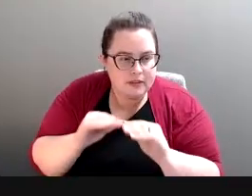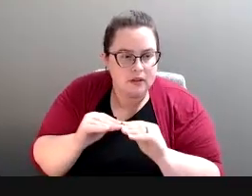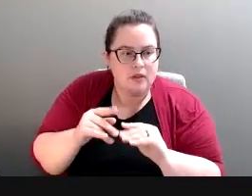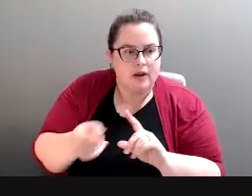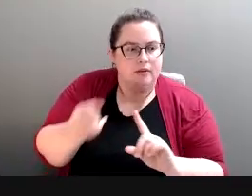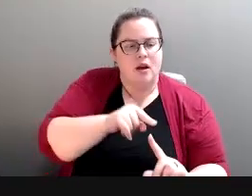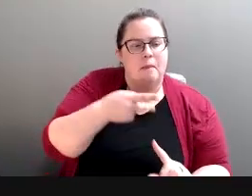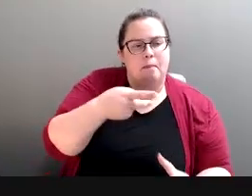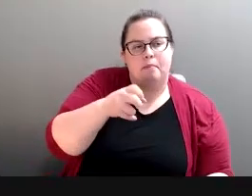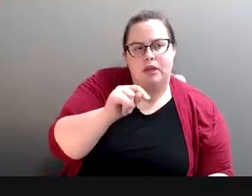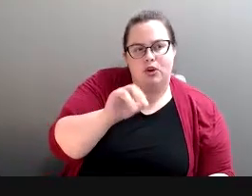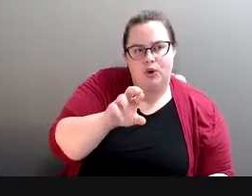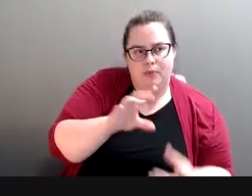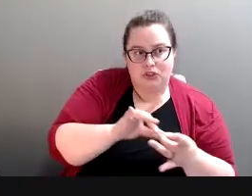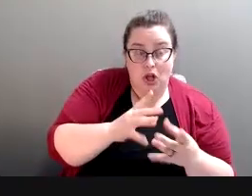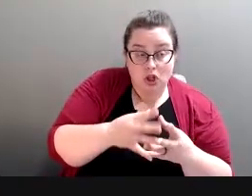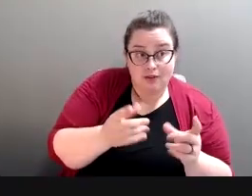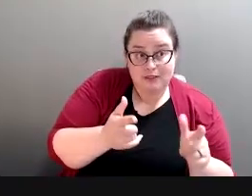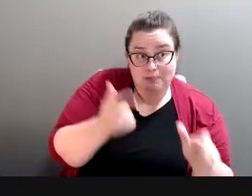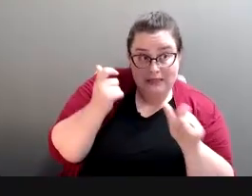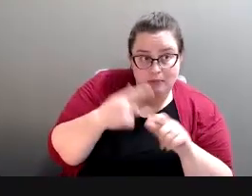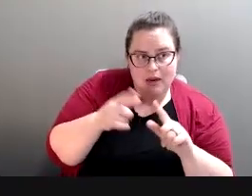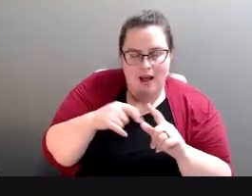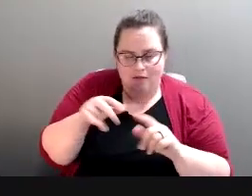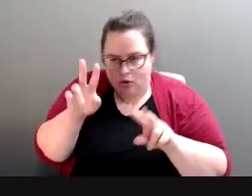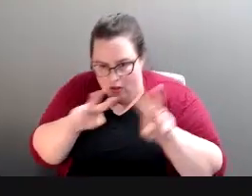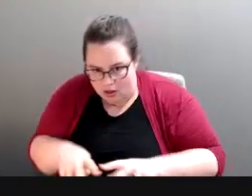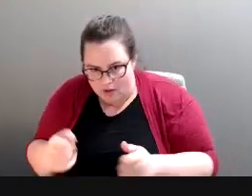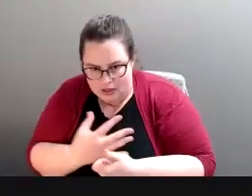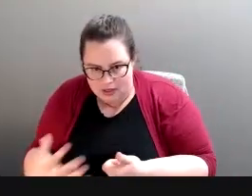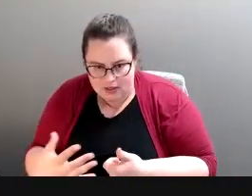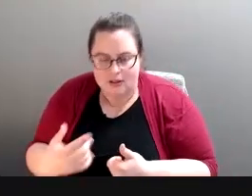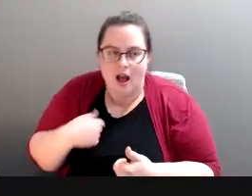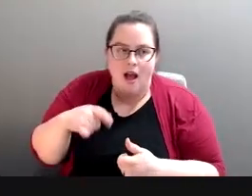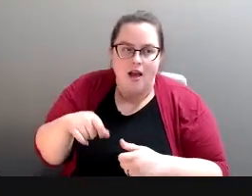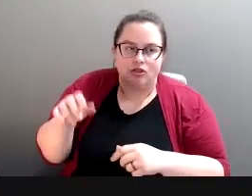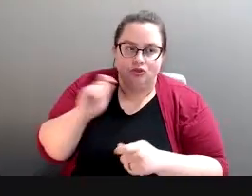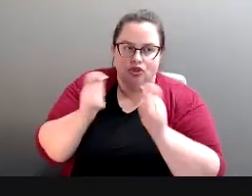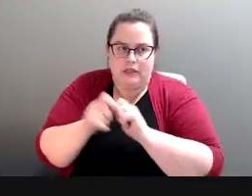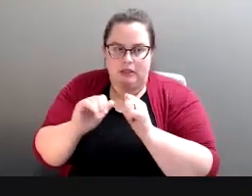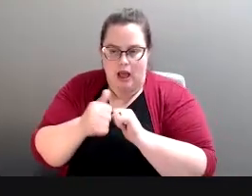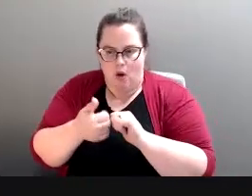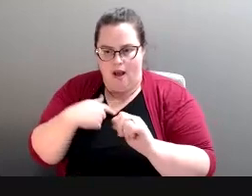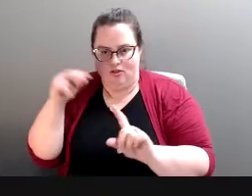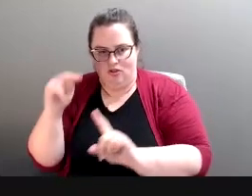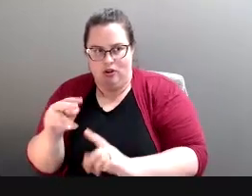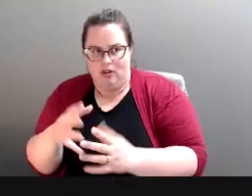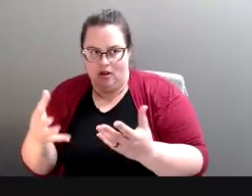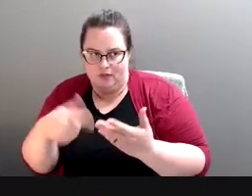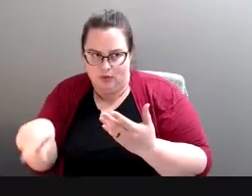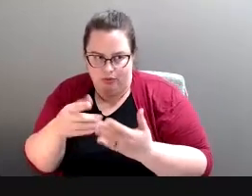when he said like it's a lot of speed, but you have to vet everything. I had to change Mm-hmm. the way that I looked at a lot of these things, and you'll see here